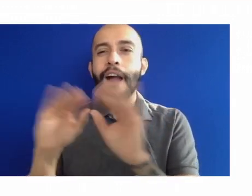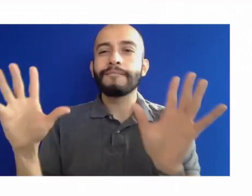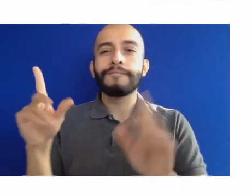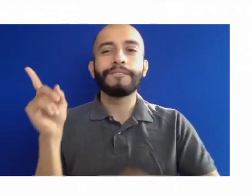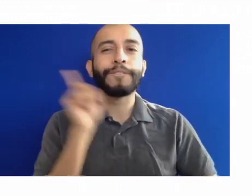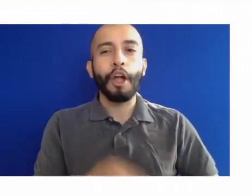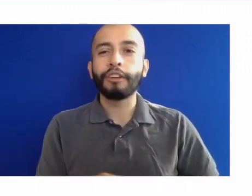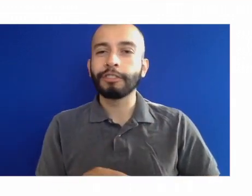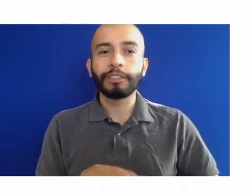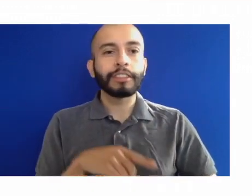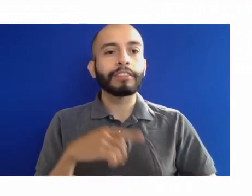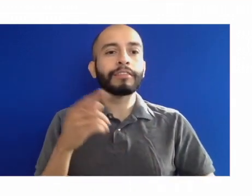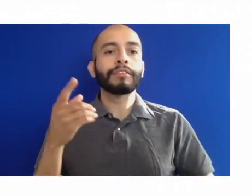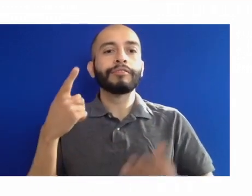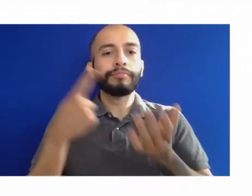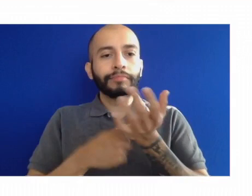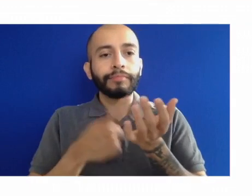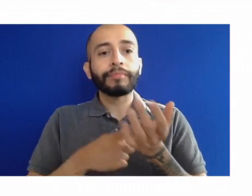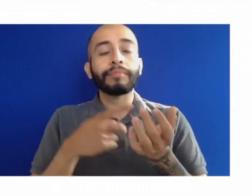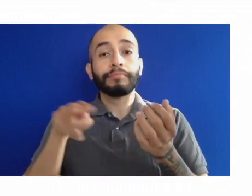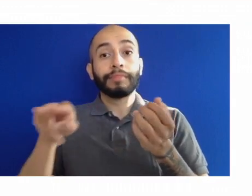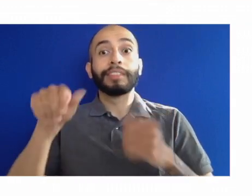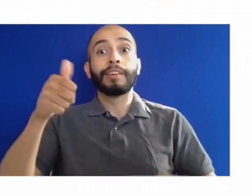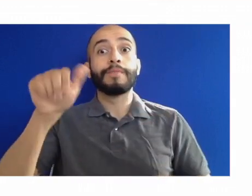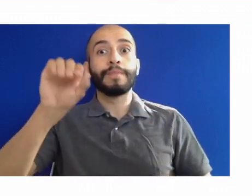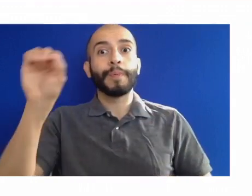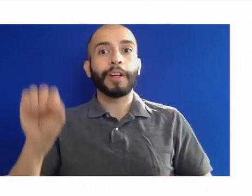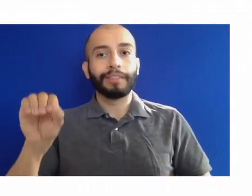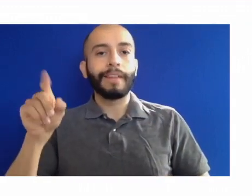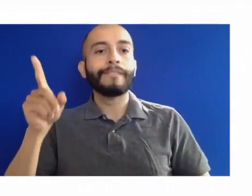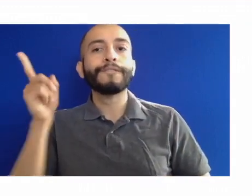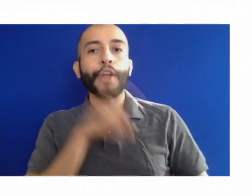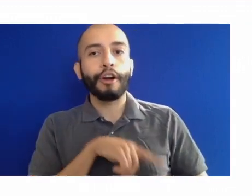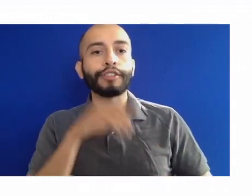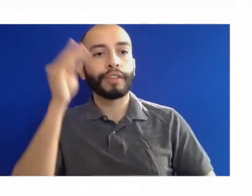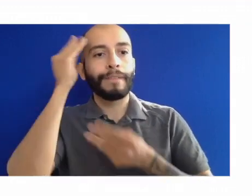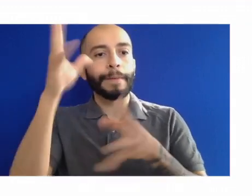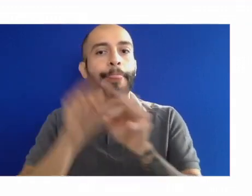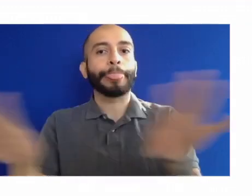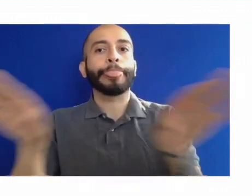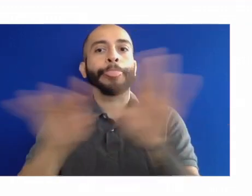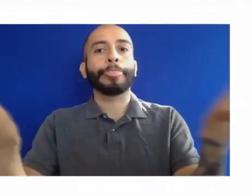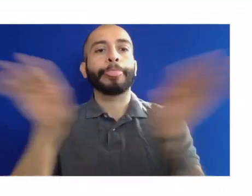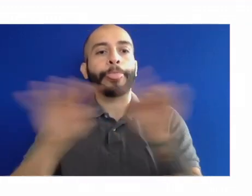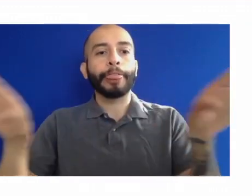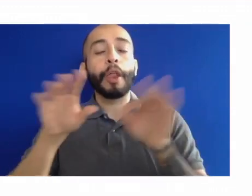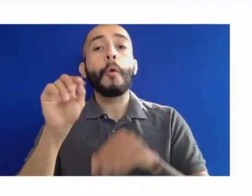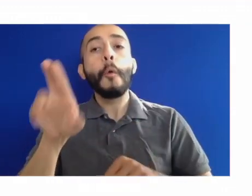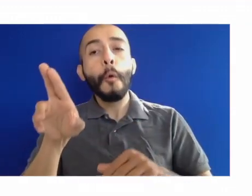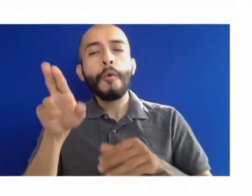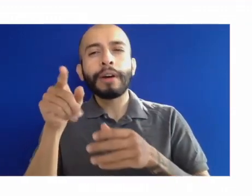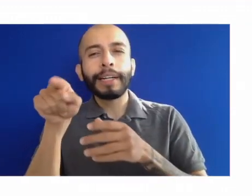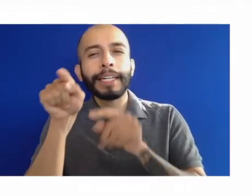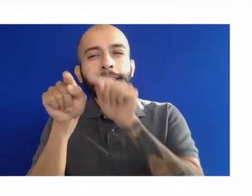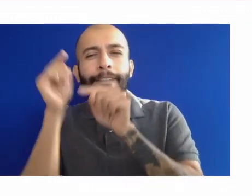or partially false. And this is an important distinction here, because sometimes we have content that is